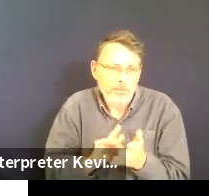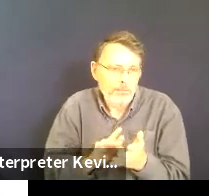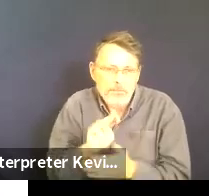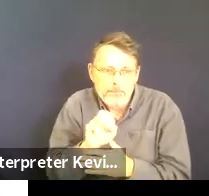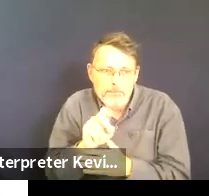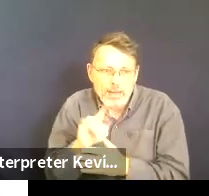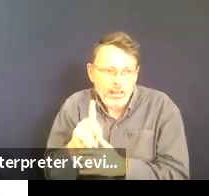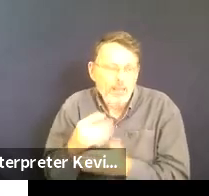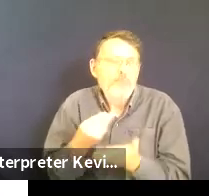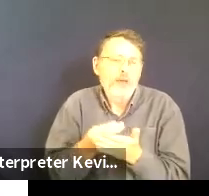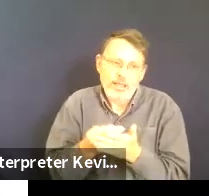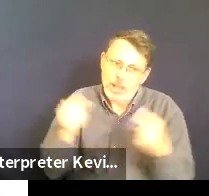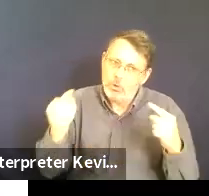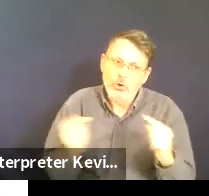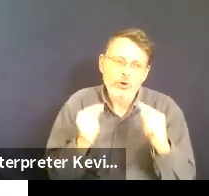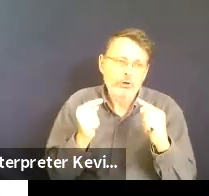funding, that's going to hurt